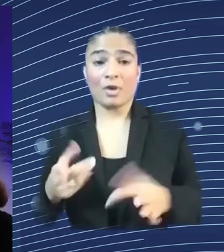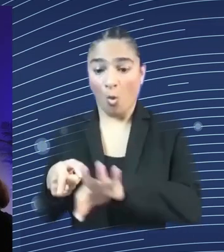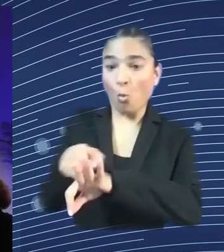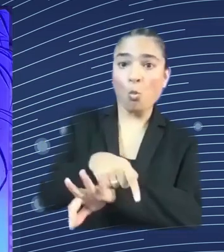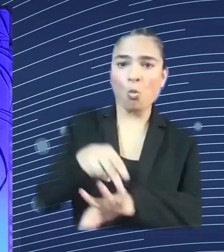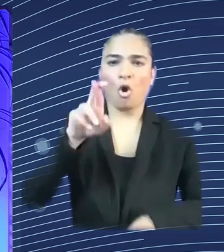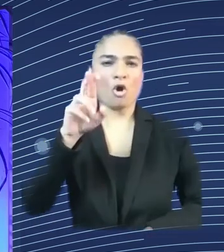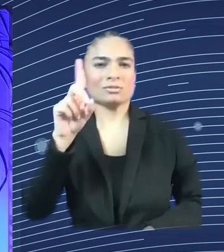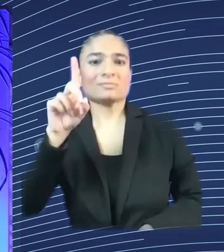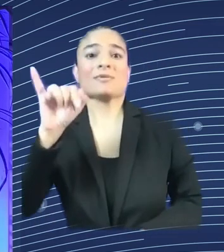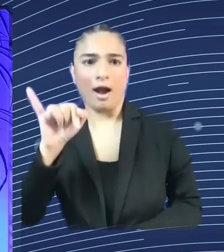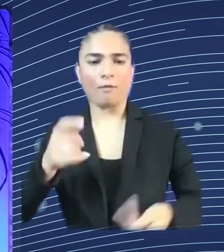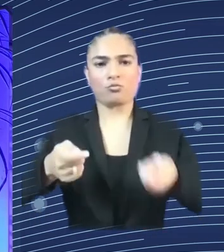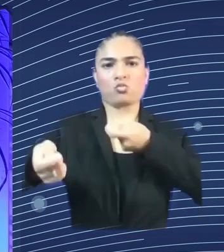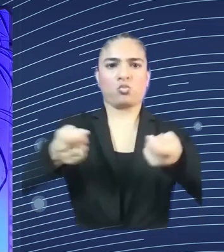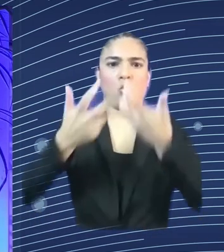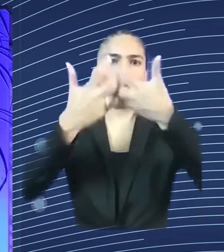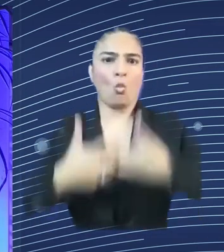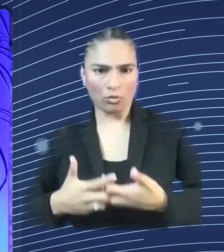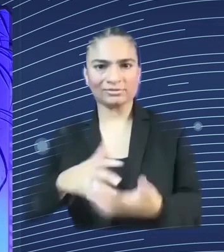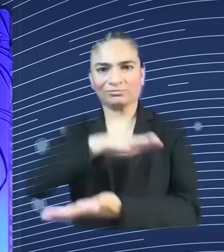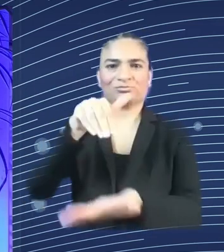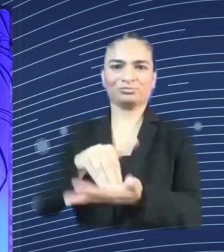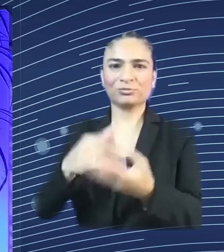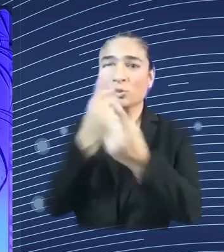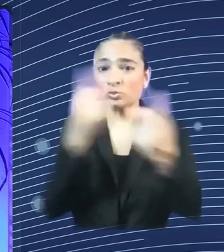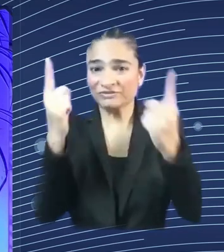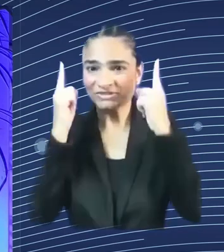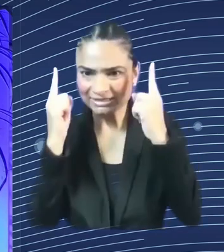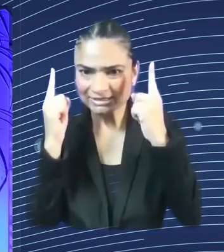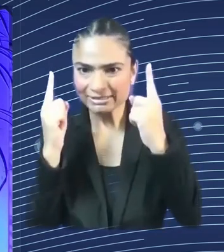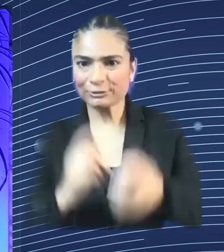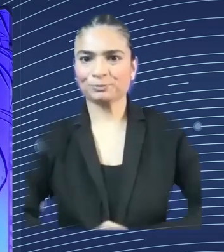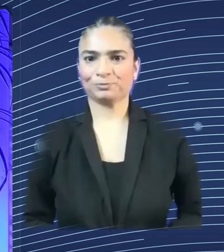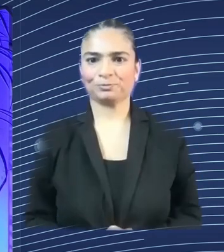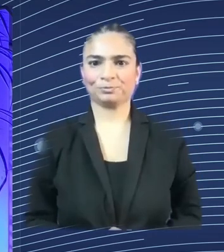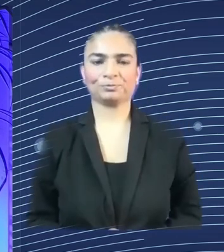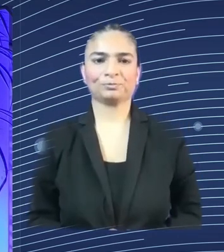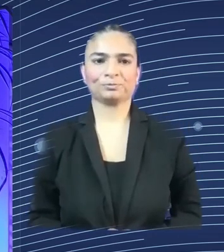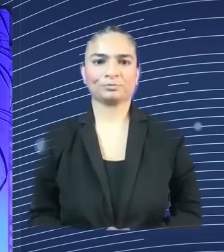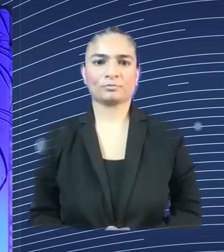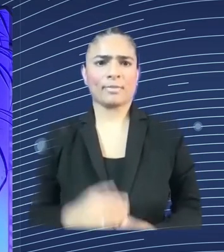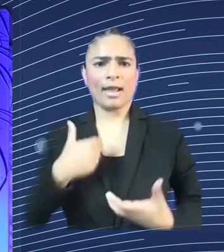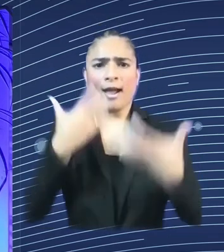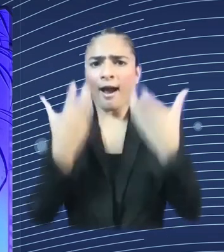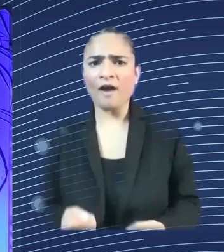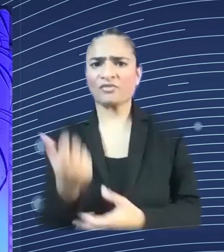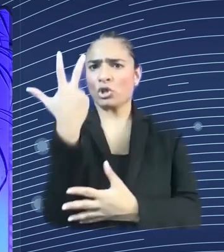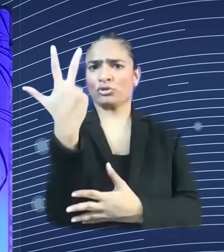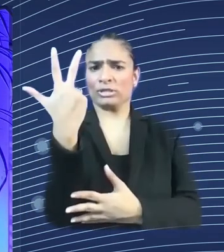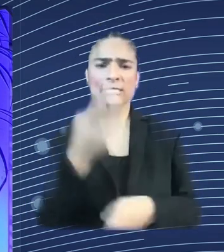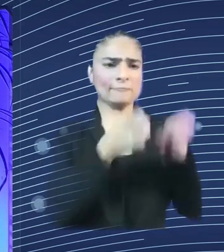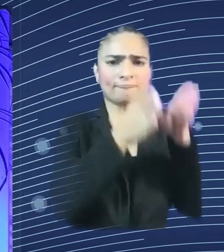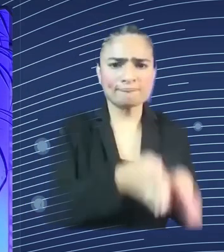Now, we have three presentations, as I explained. The first will deal with tough questions that relate to AI, and the